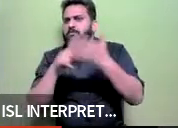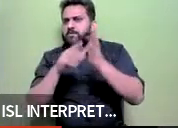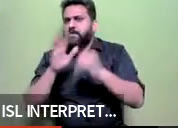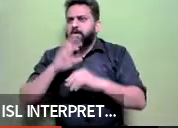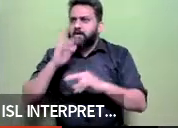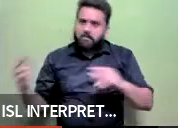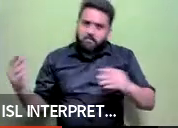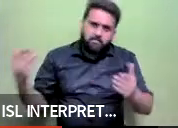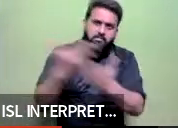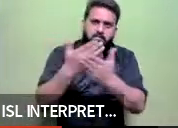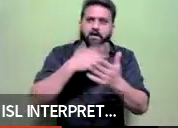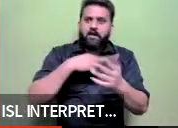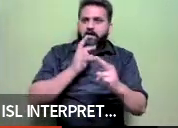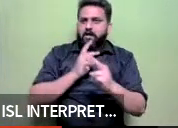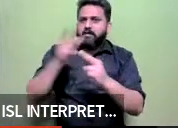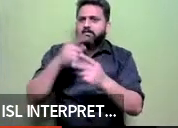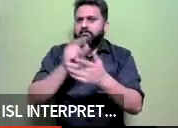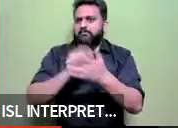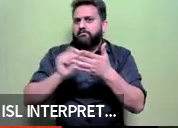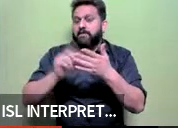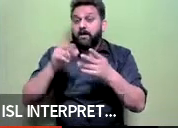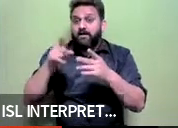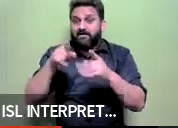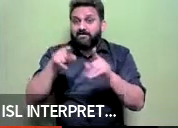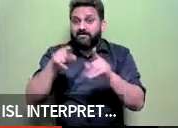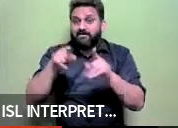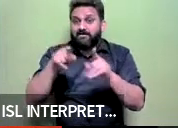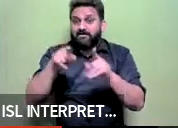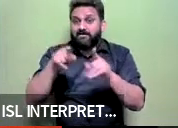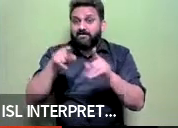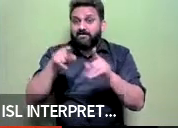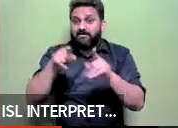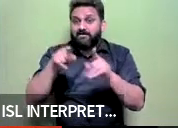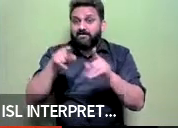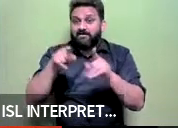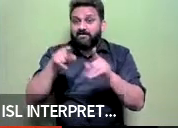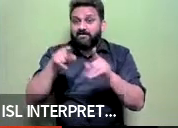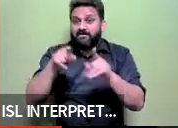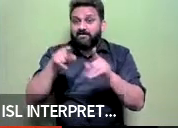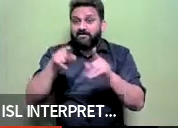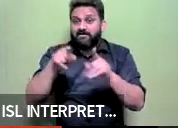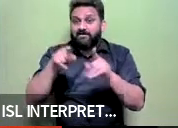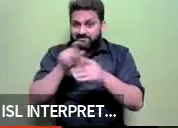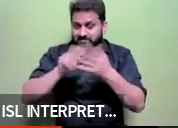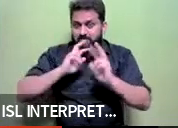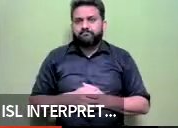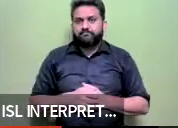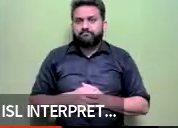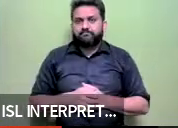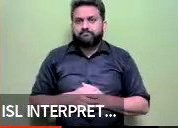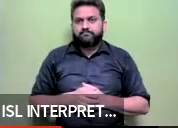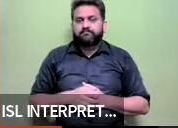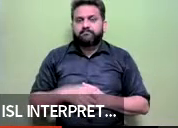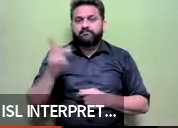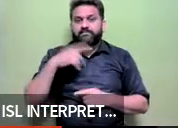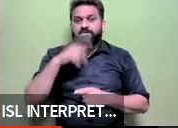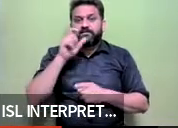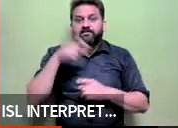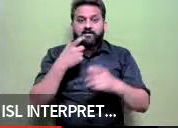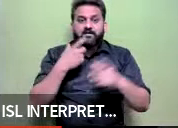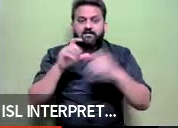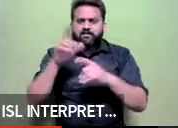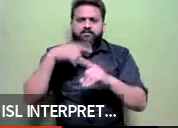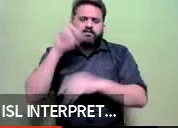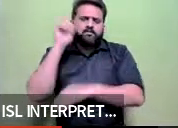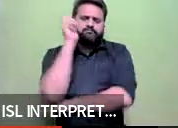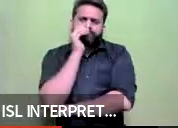law, and all those things. You can argue that. So you can tell the tribunal that you are familiar with the case, you listen to the argument